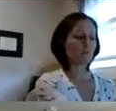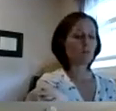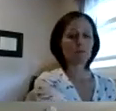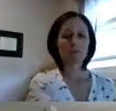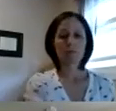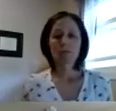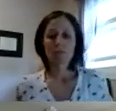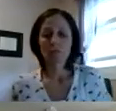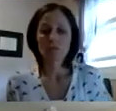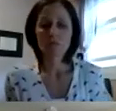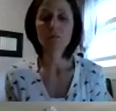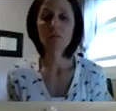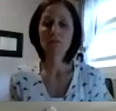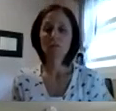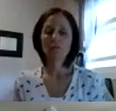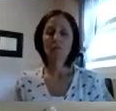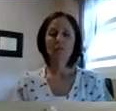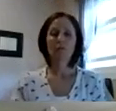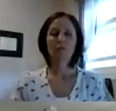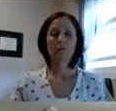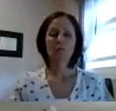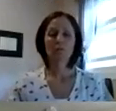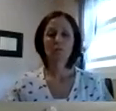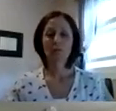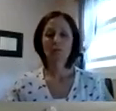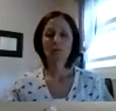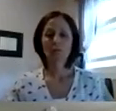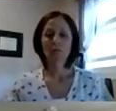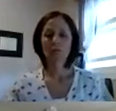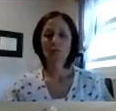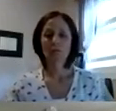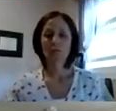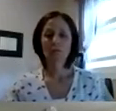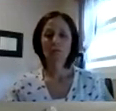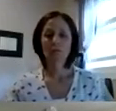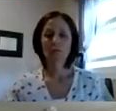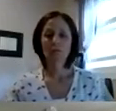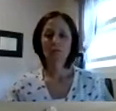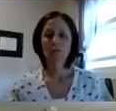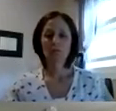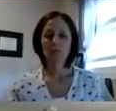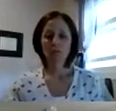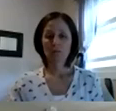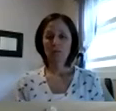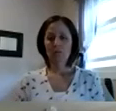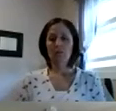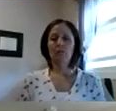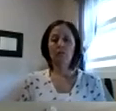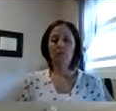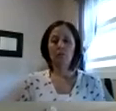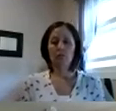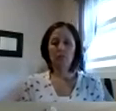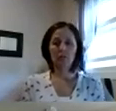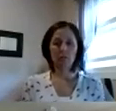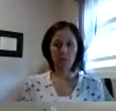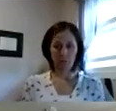you know whether or not you will receive direct CARES funds from the National Endowment for the Arts, we'll determine whether or not you